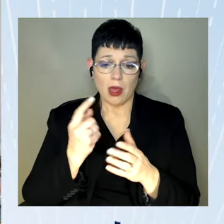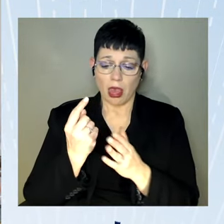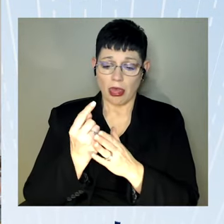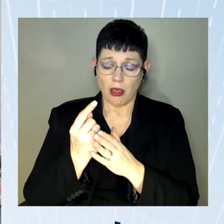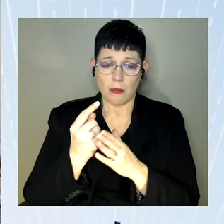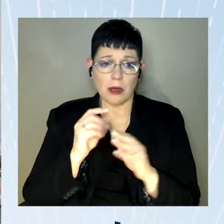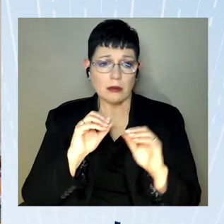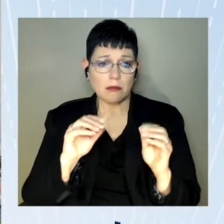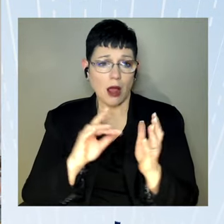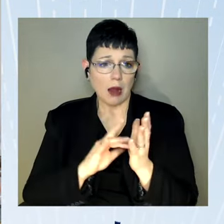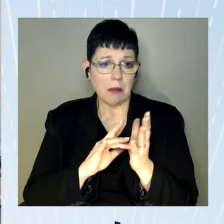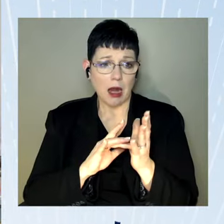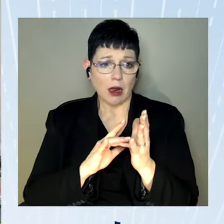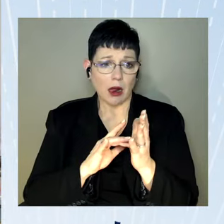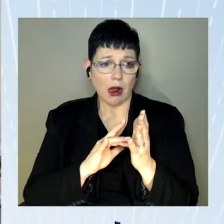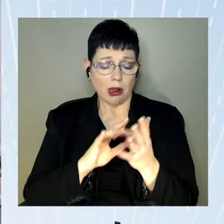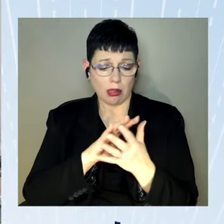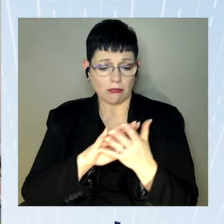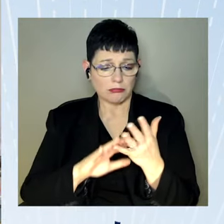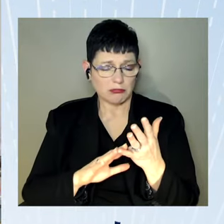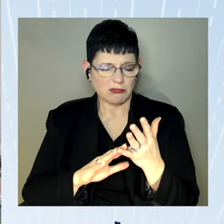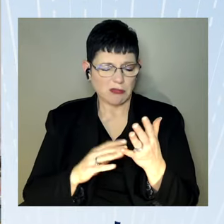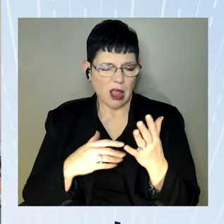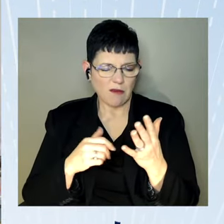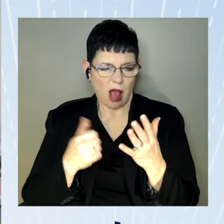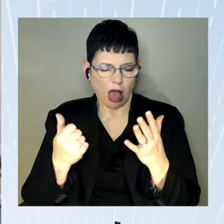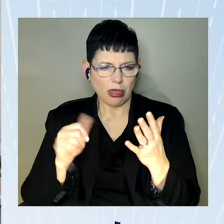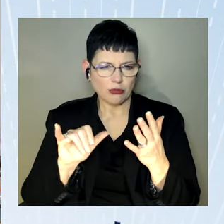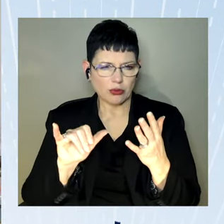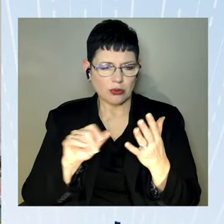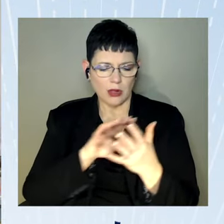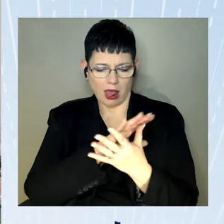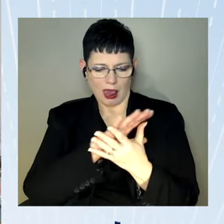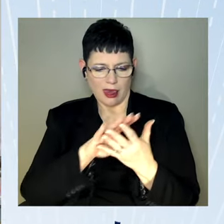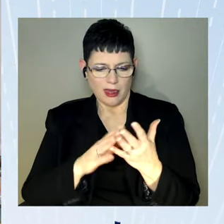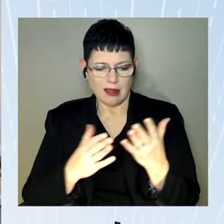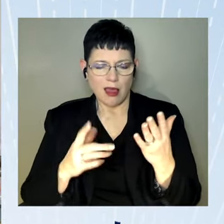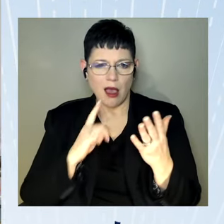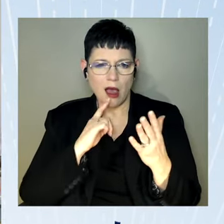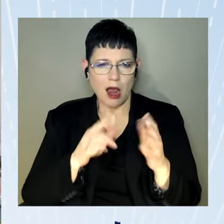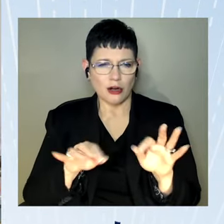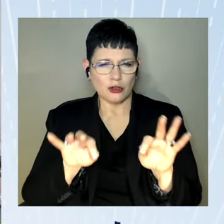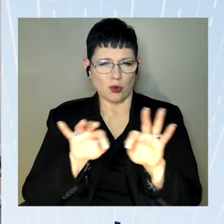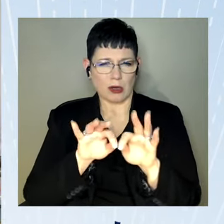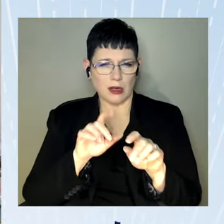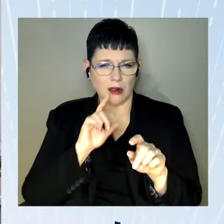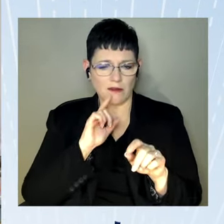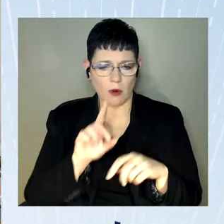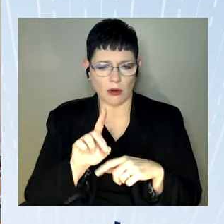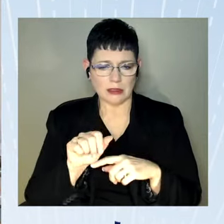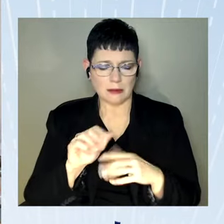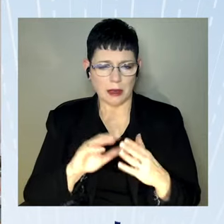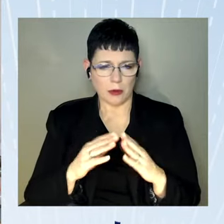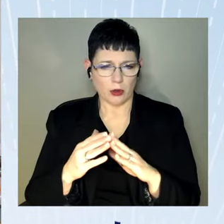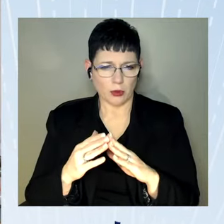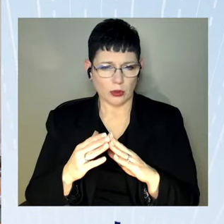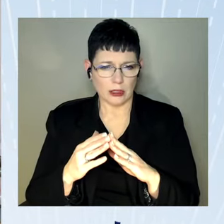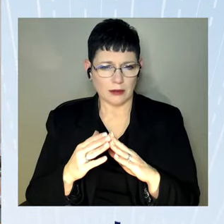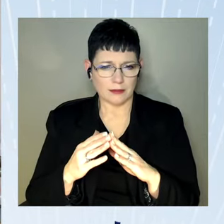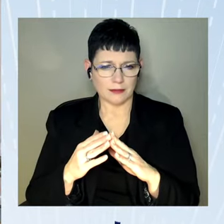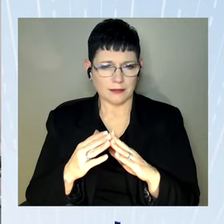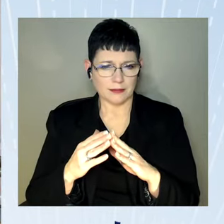transportation, just to name a few. All of these things are extremely critical for the disabled community. People